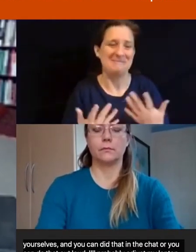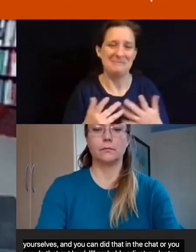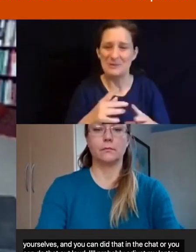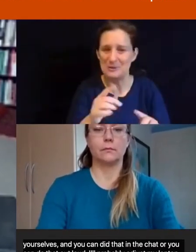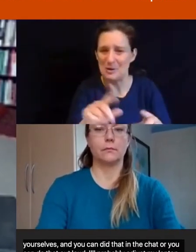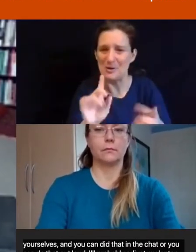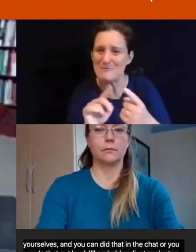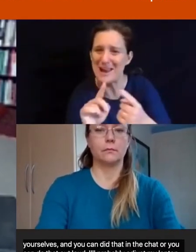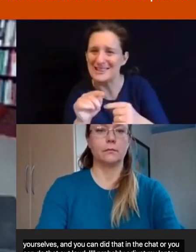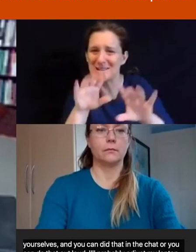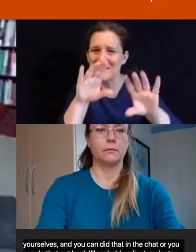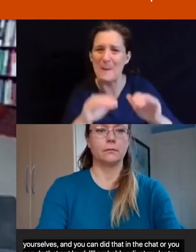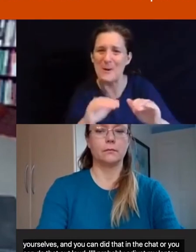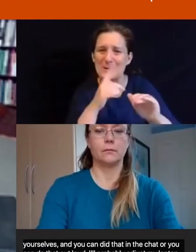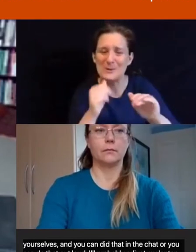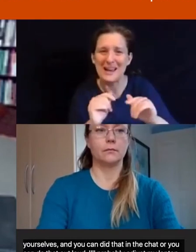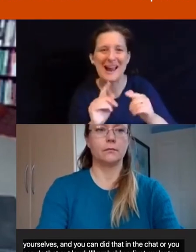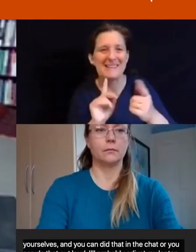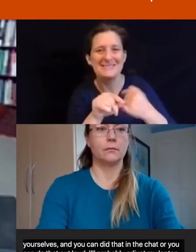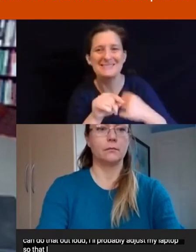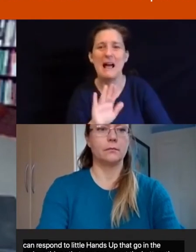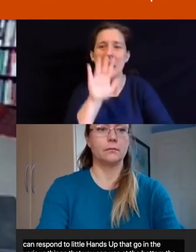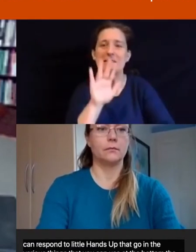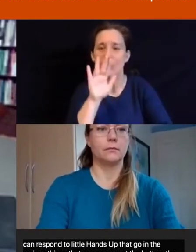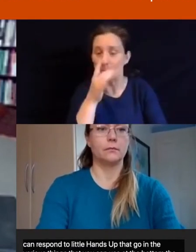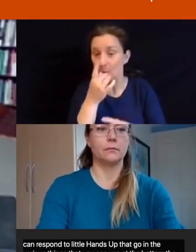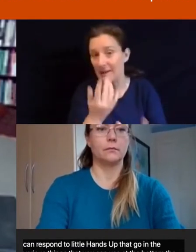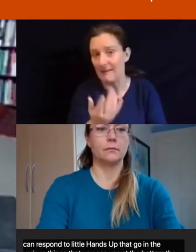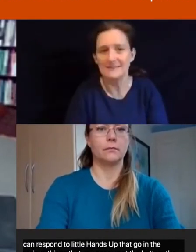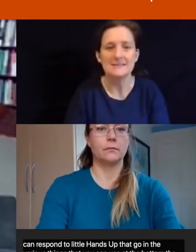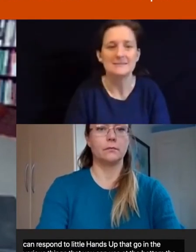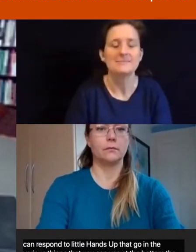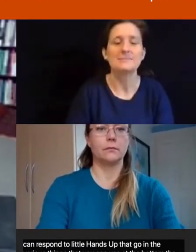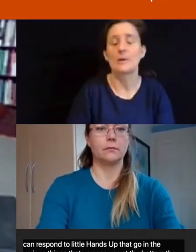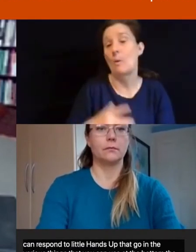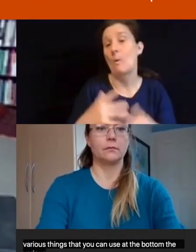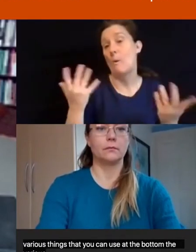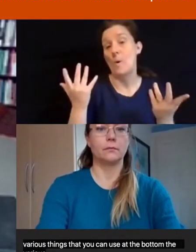bottom, the various participation mechanisms that you can use. Or